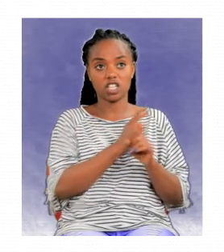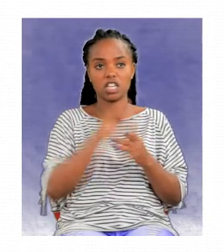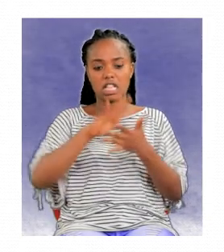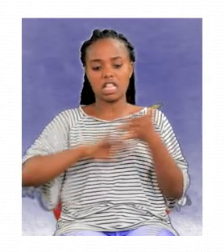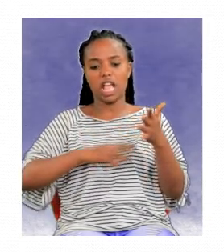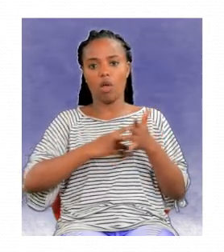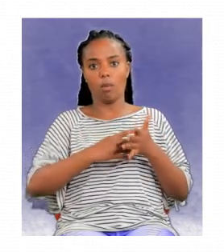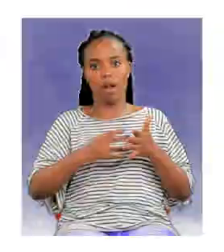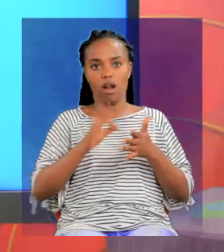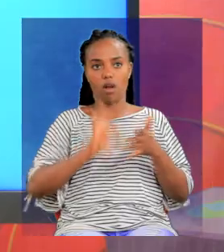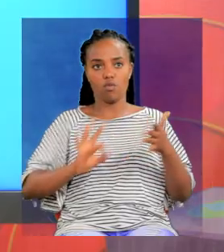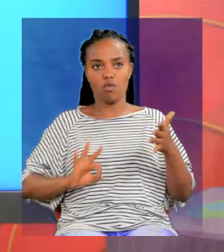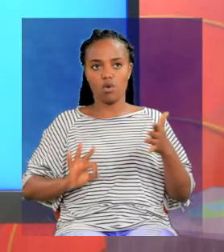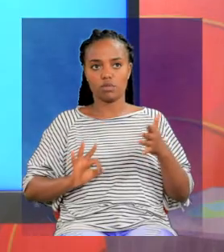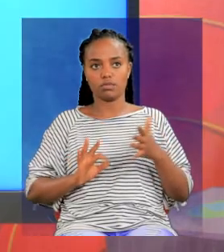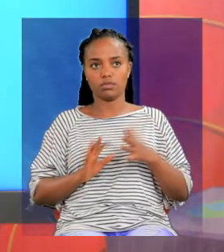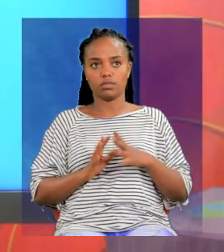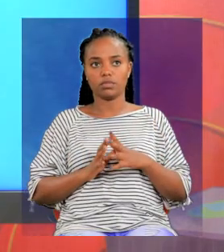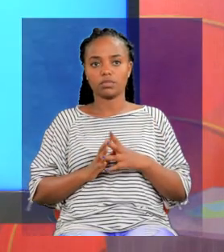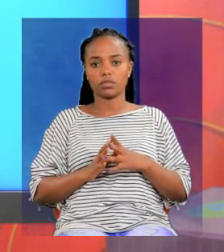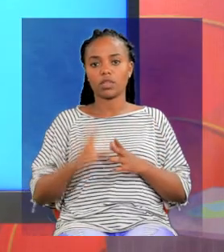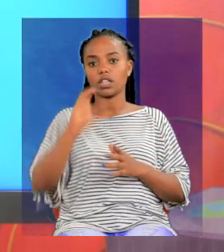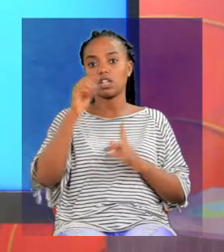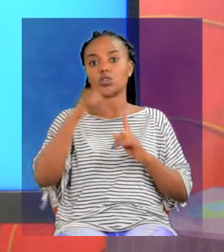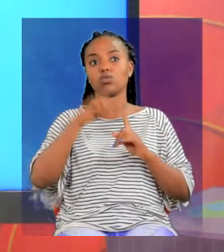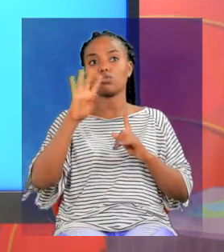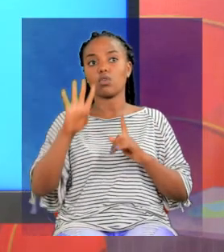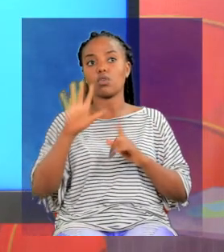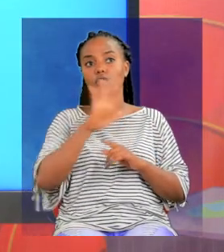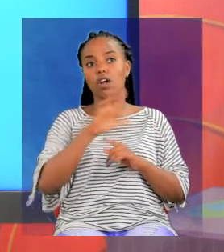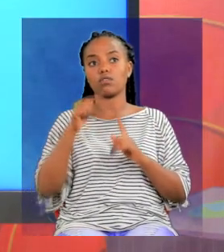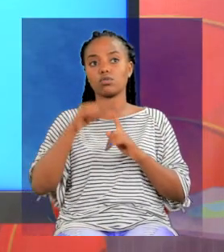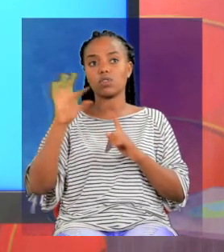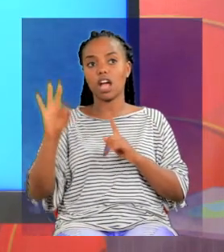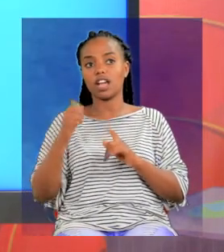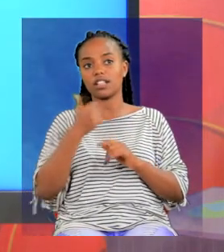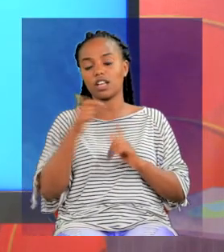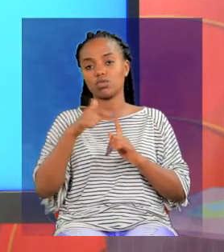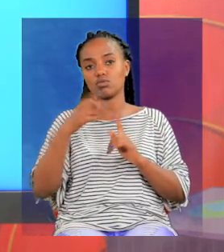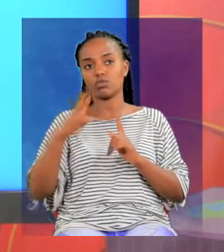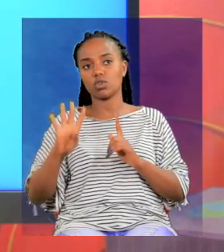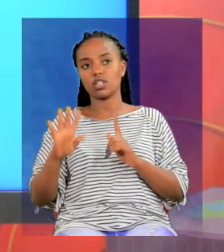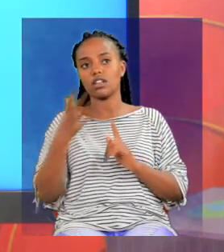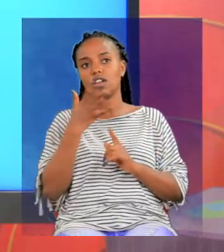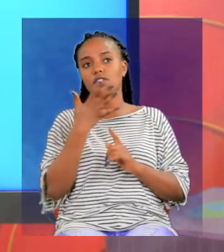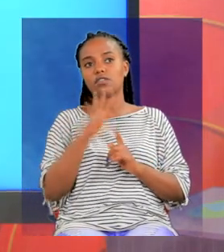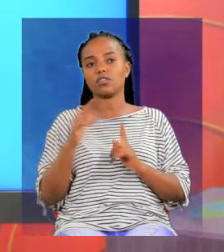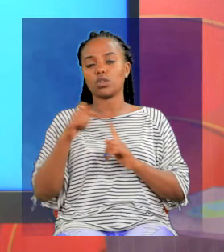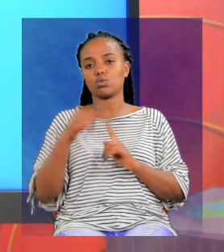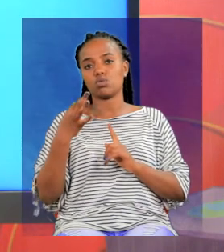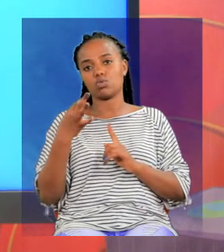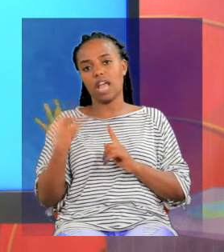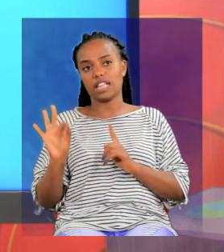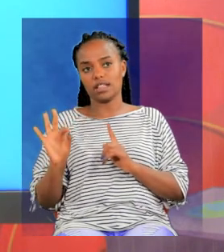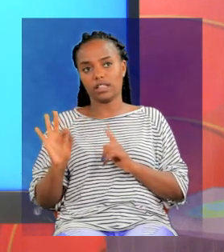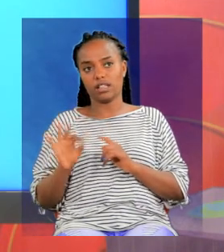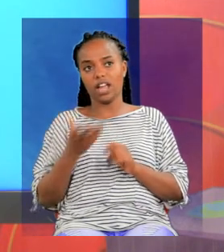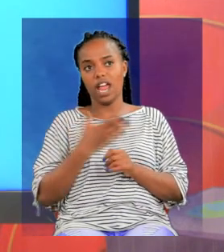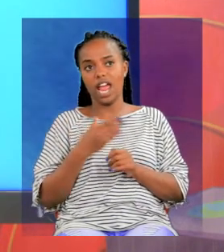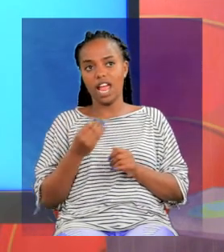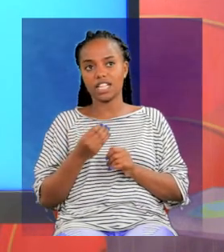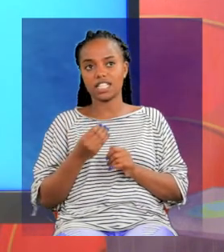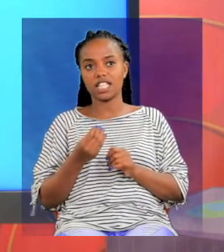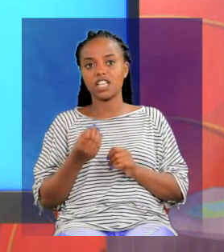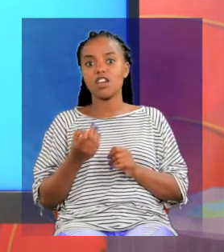form. These are the class from 0 to 4, 5 to 9, 10 to 14, and 15 to 9. And